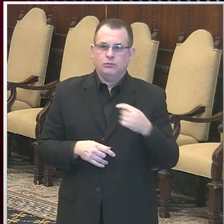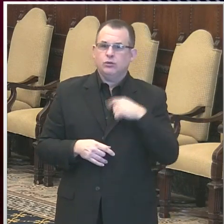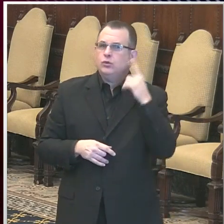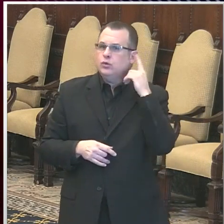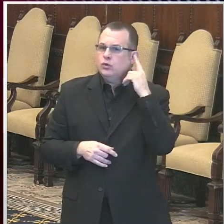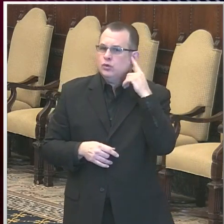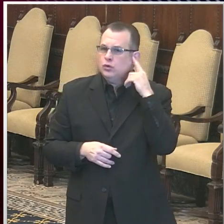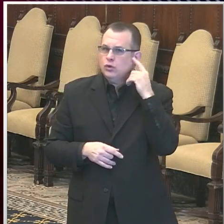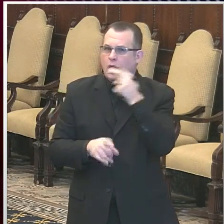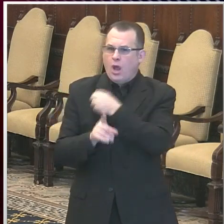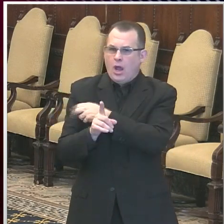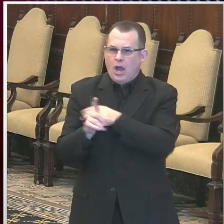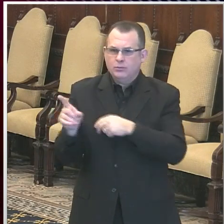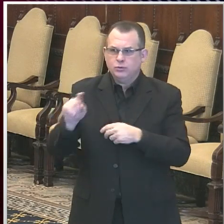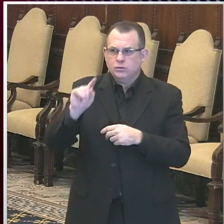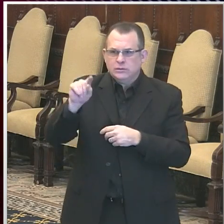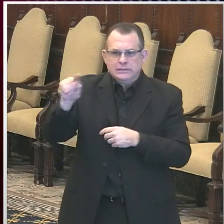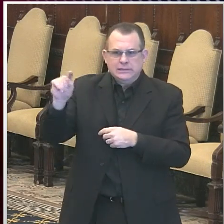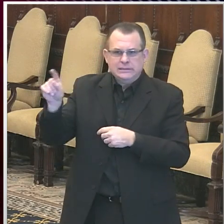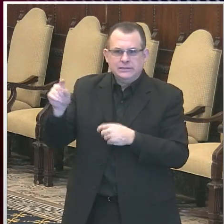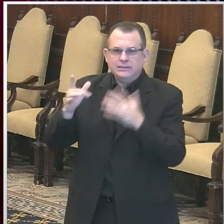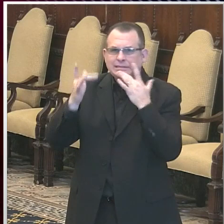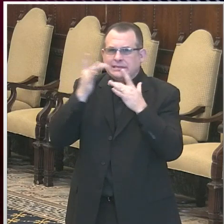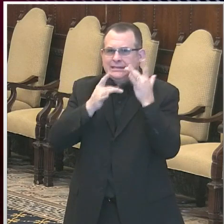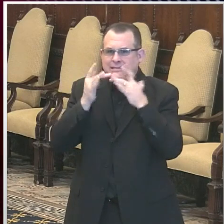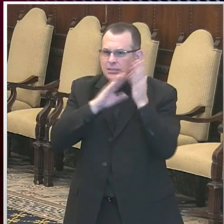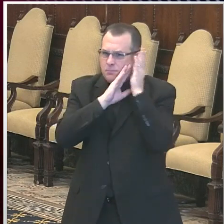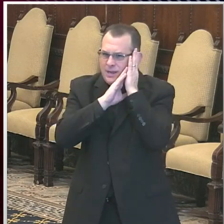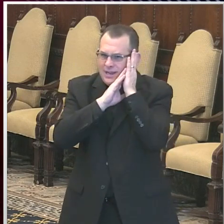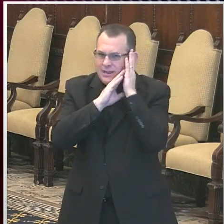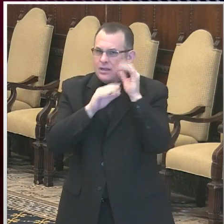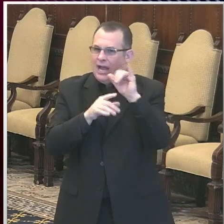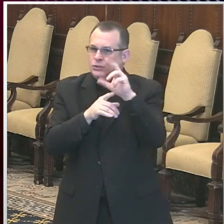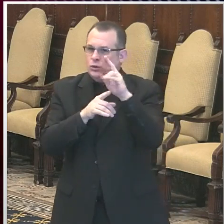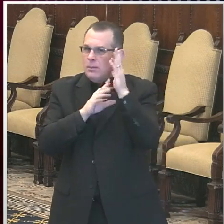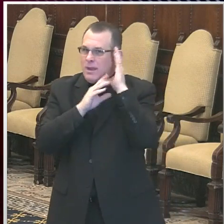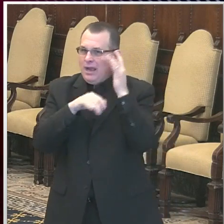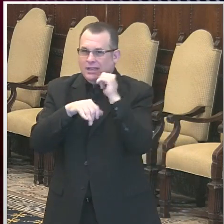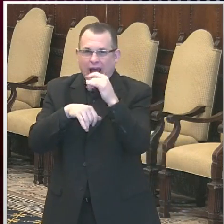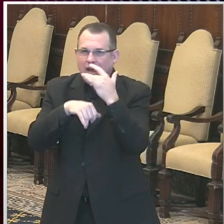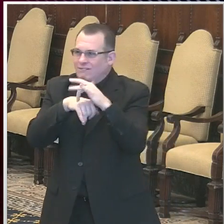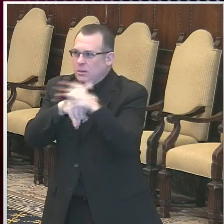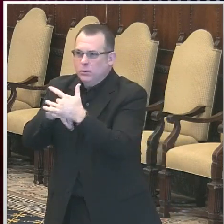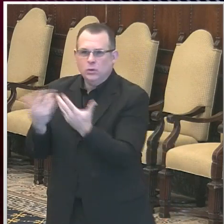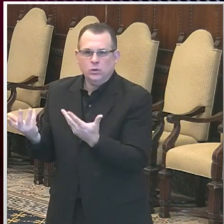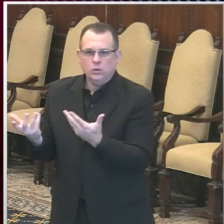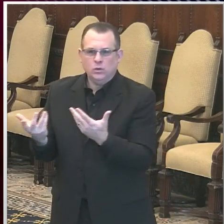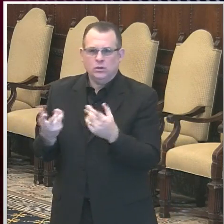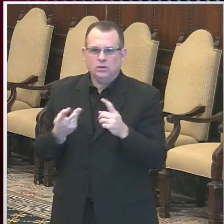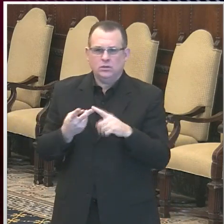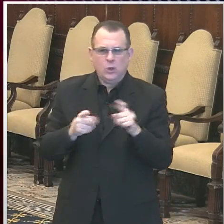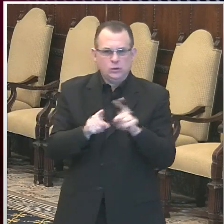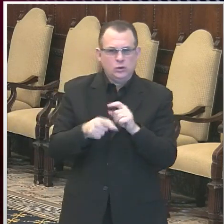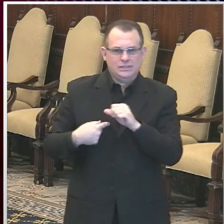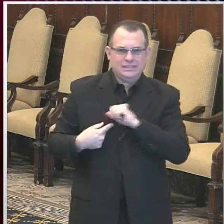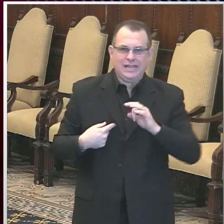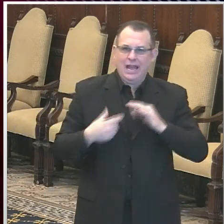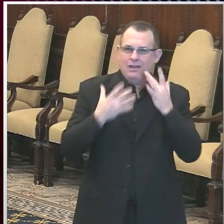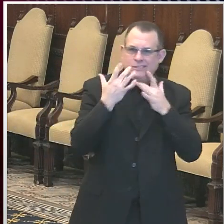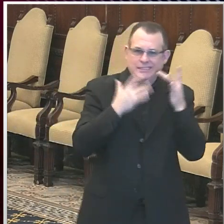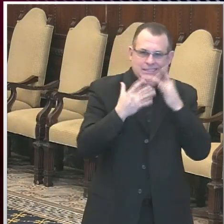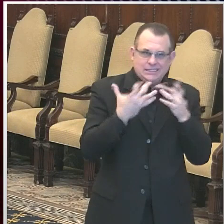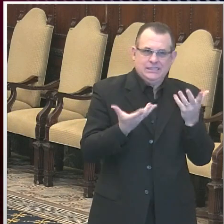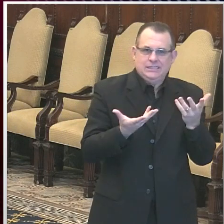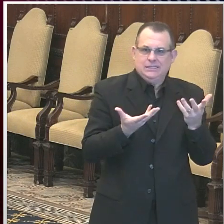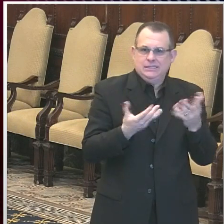hospitals are dealing with shortages of beds, ICU beds, but we're also hearing of staff shortages. Can you